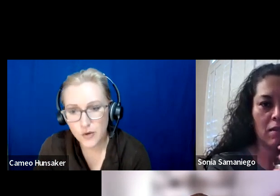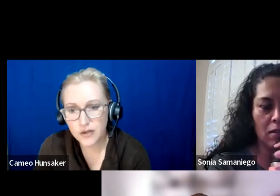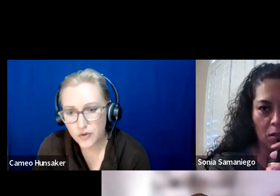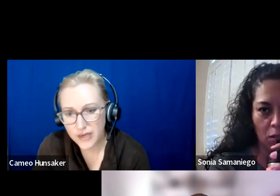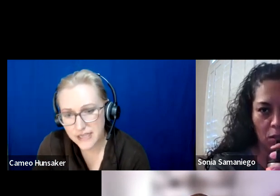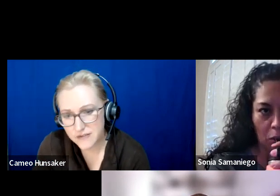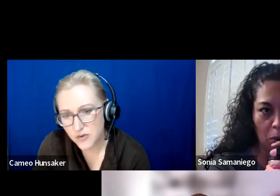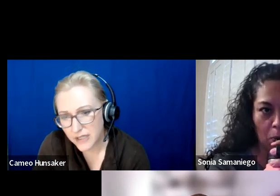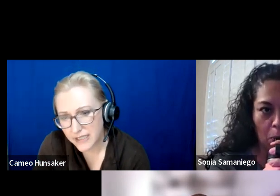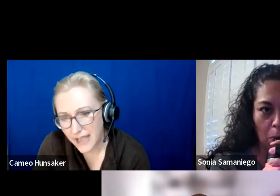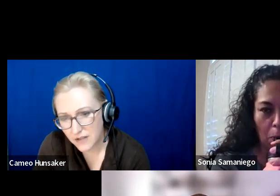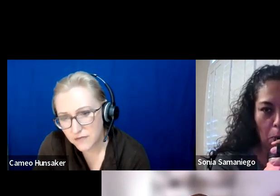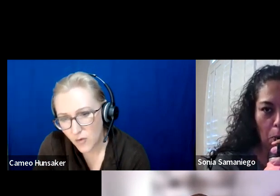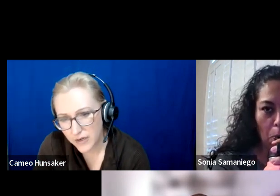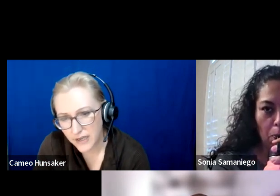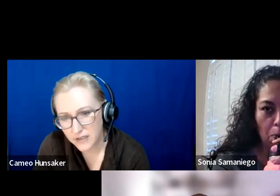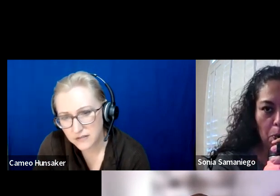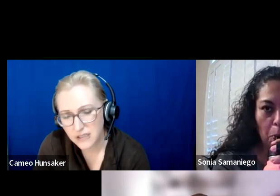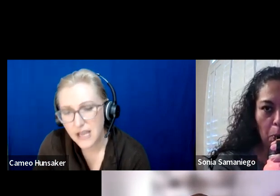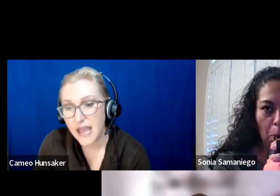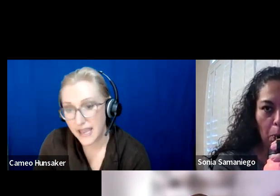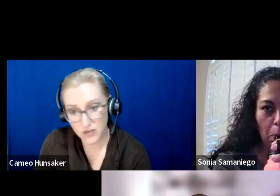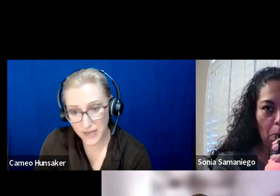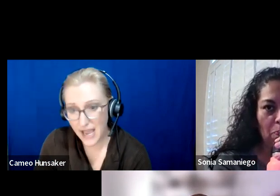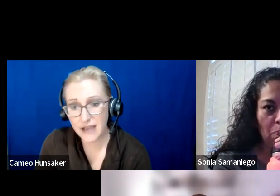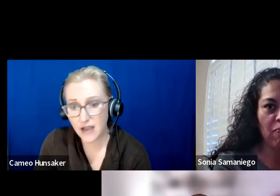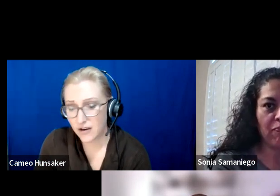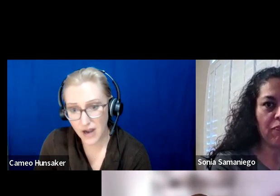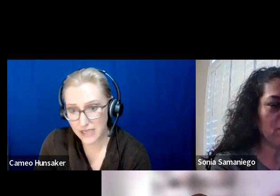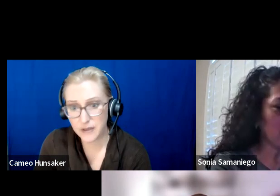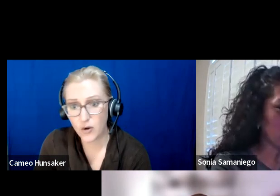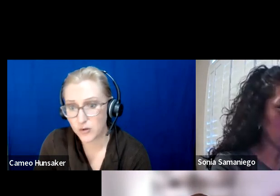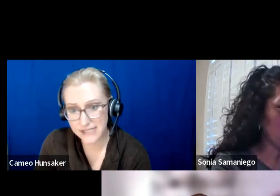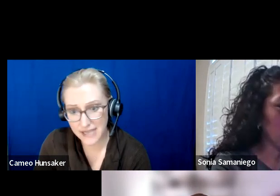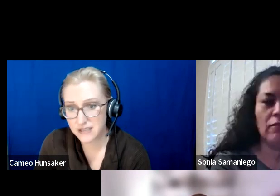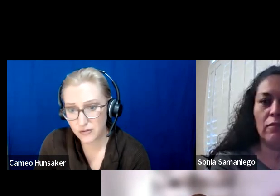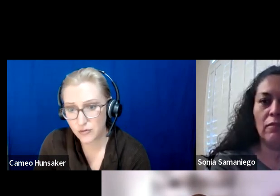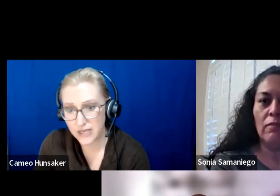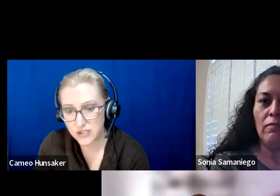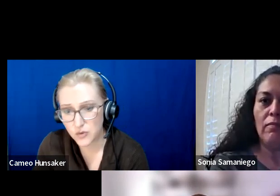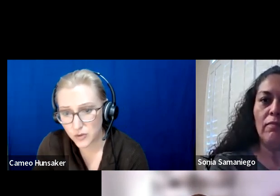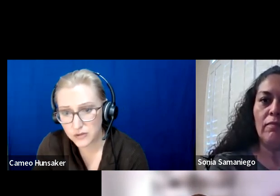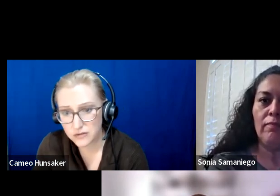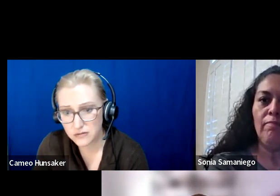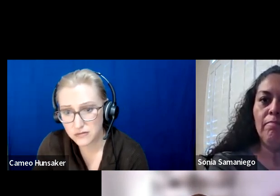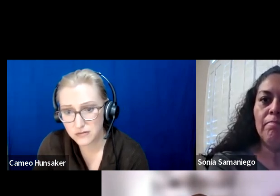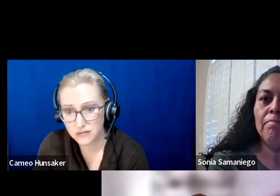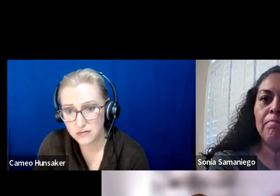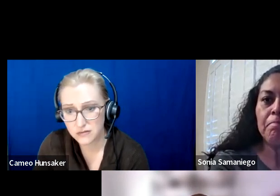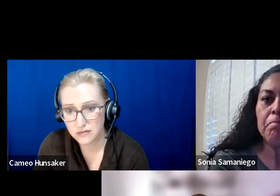She was going through a deaf school in California, and we had her IEP goals set through that school.